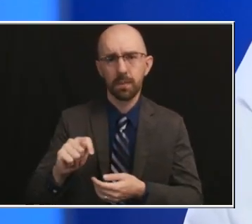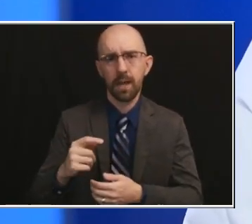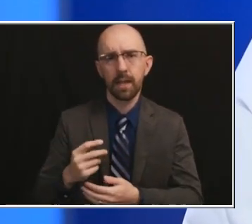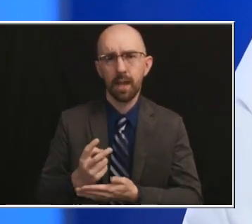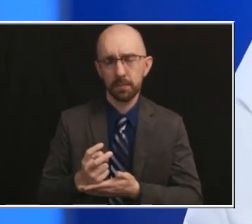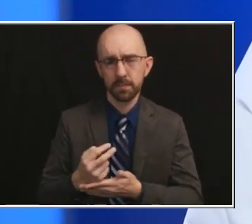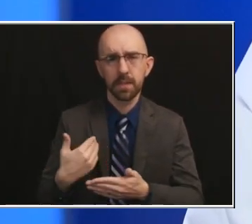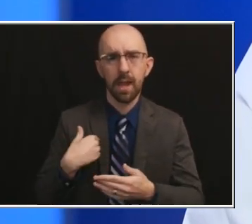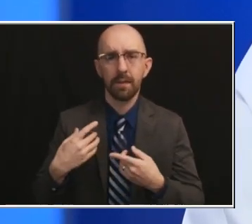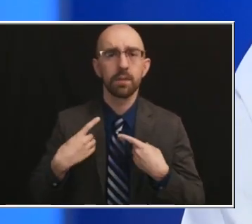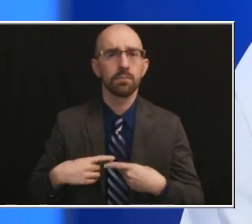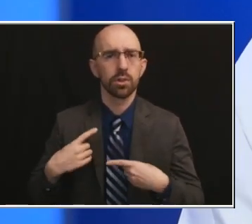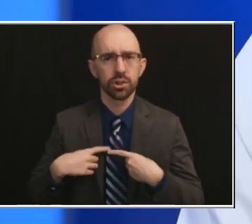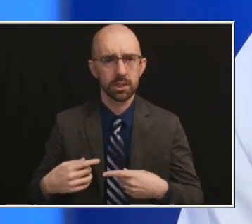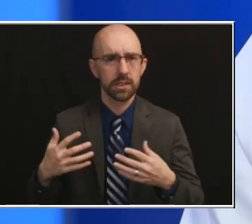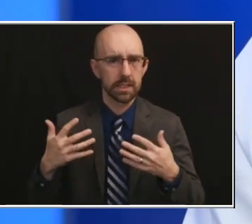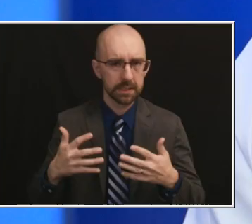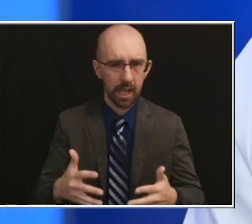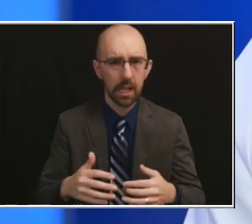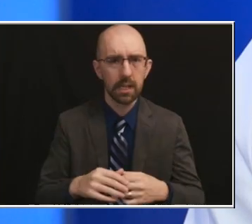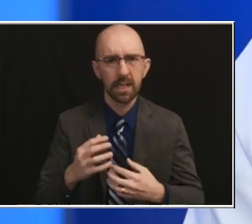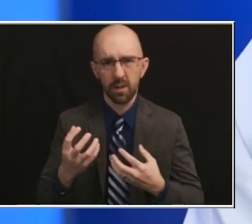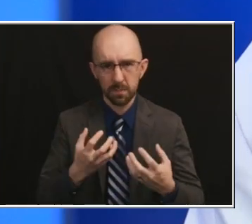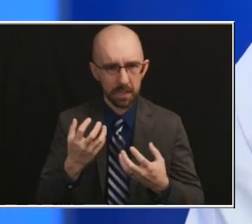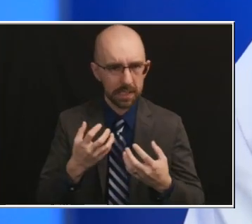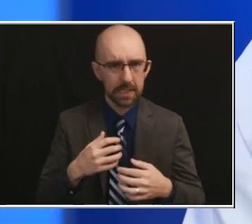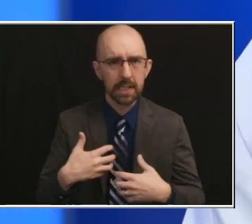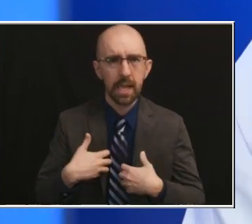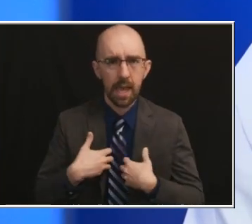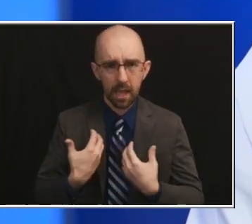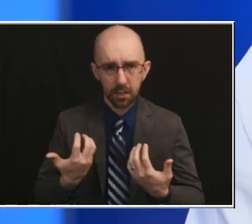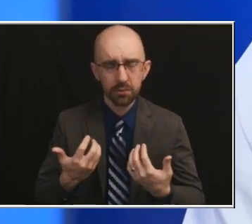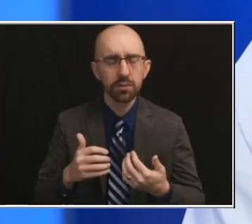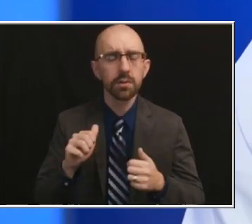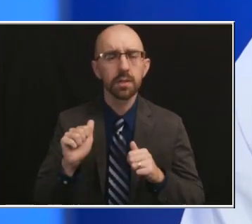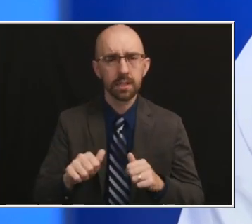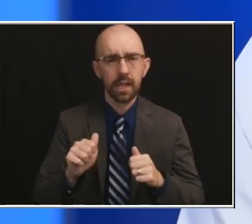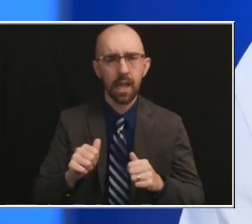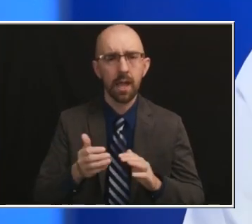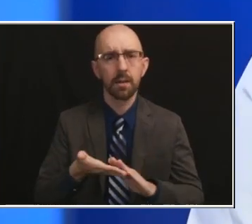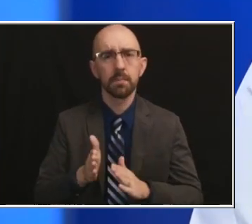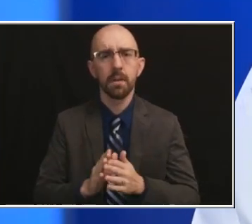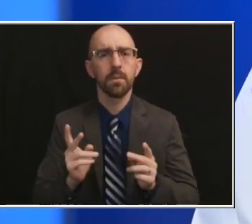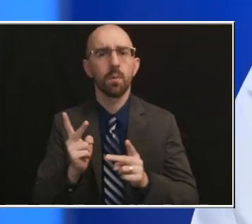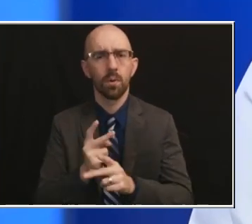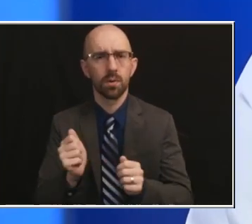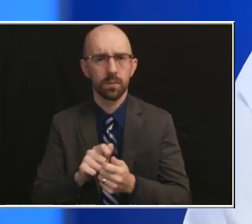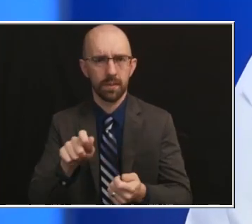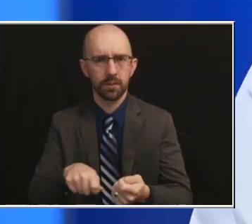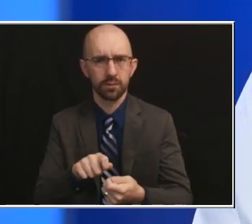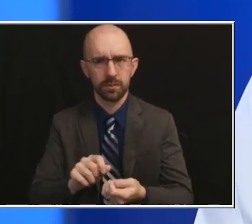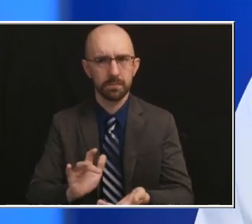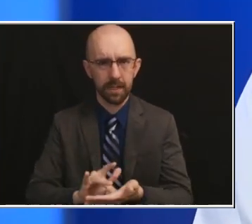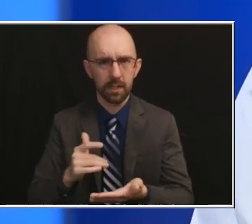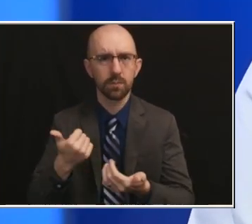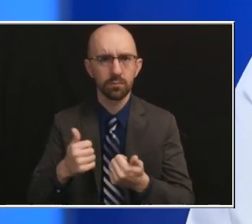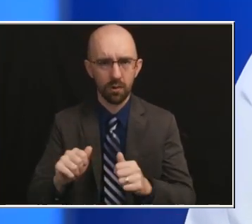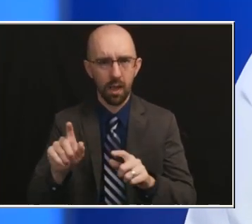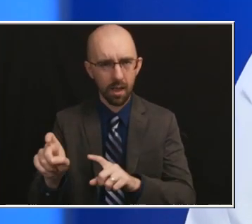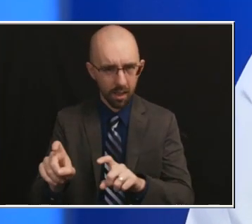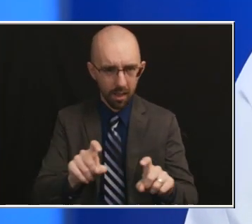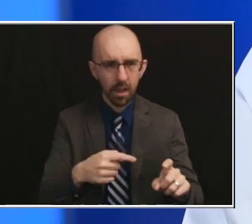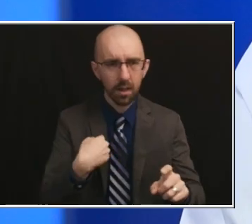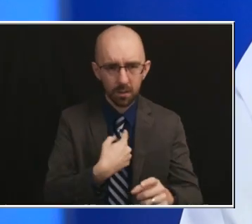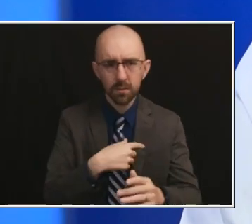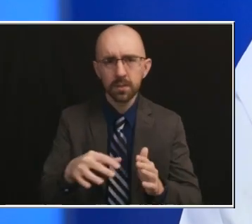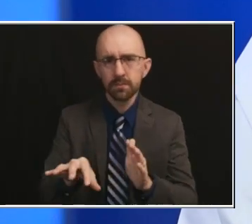depression, anxiety, irritability, or anger that can get worse with the certain medications that we try. So we have to carefully choose those